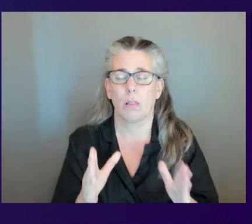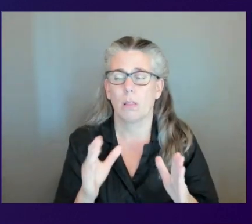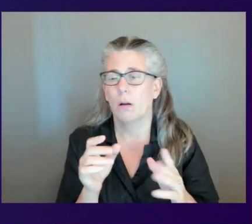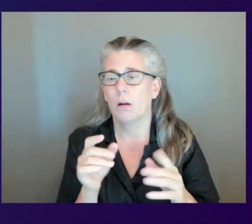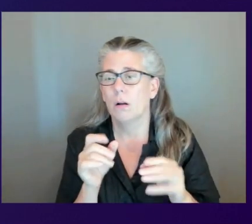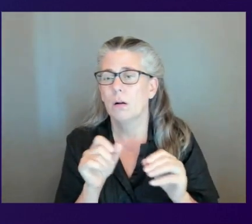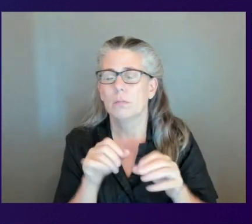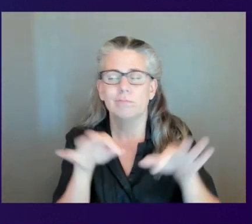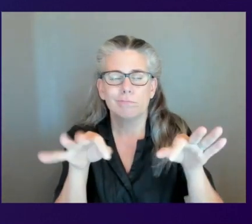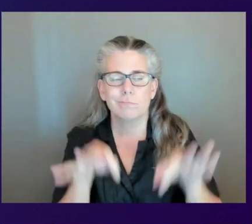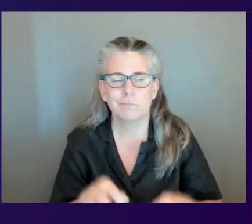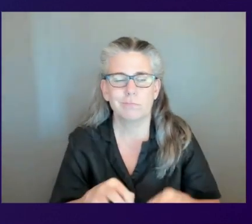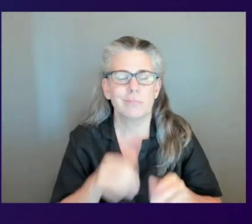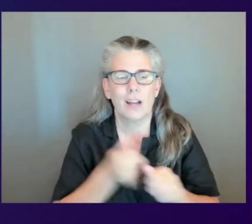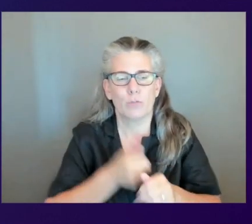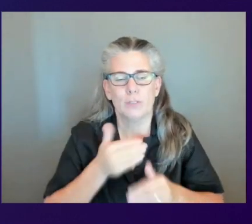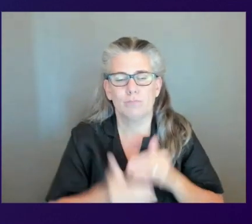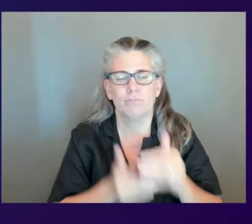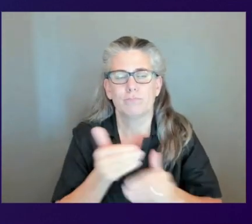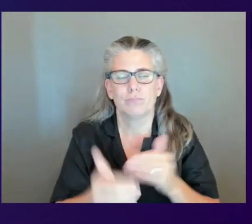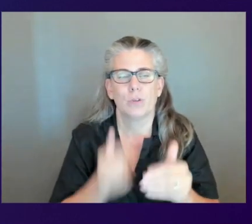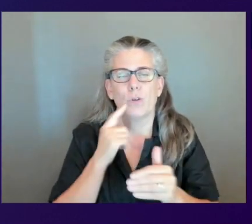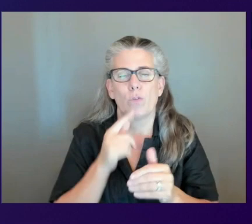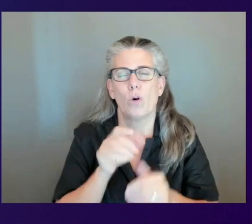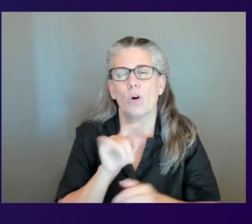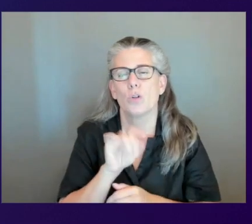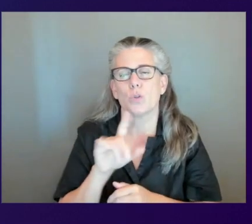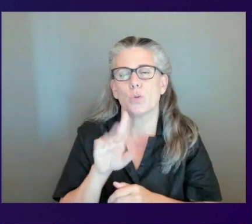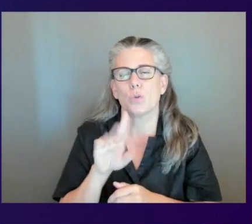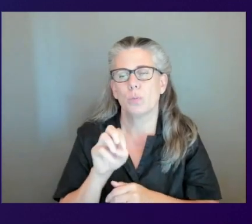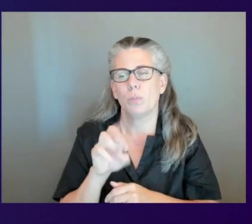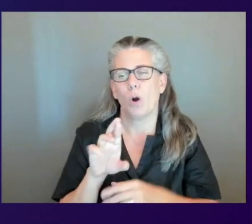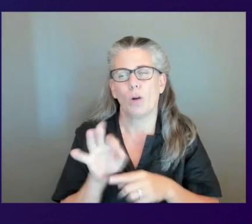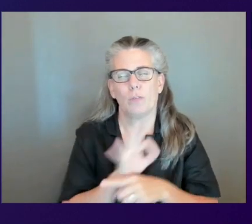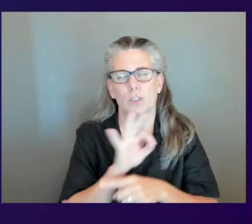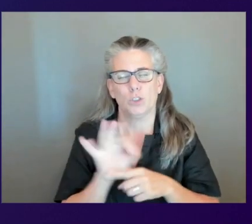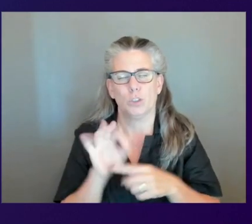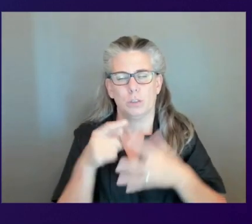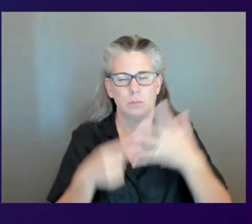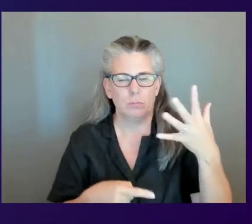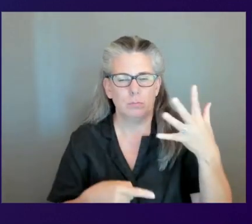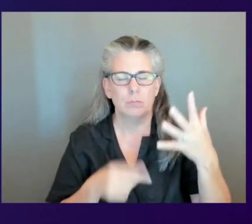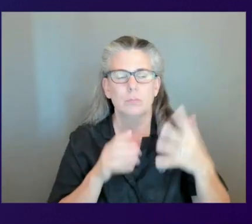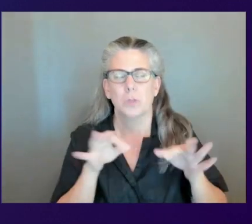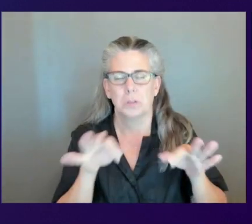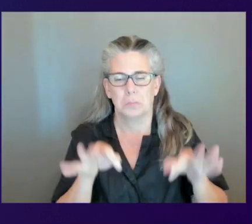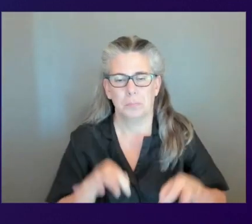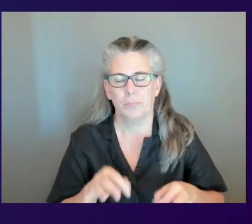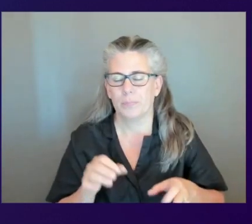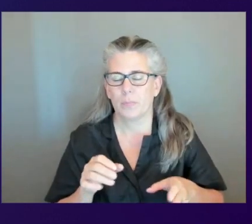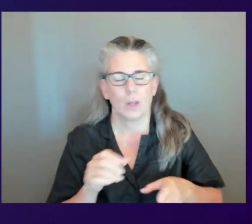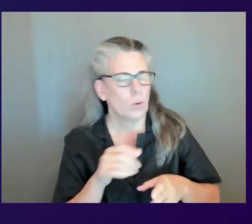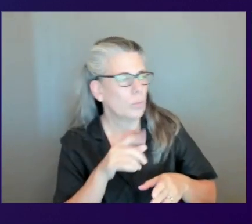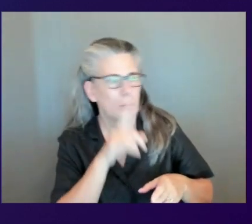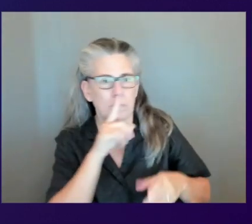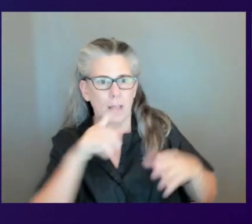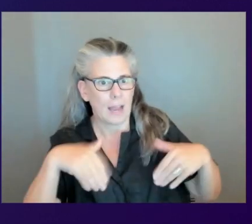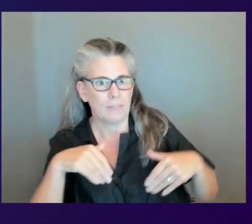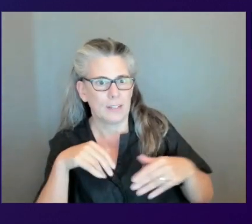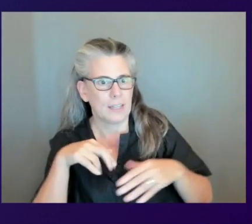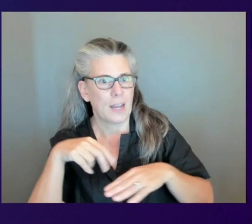through all the different toolbar functionality. Yeah, we didn't get to walk through the toolbar with Brett, so I was